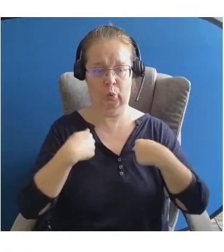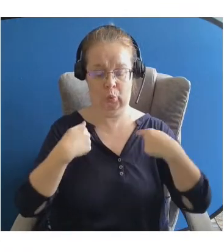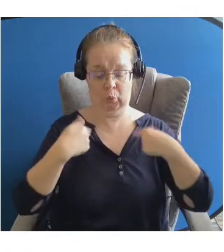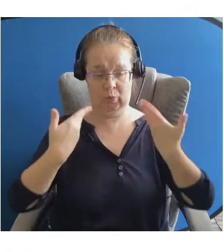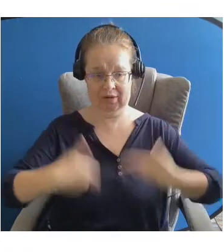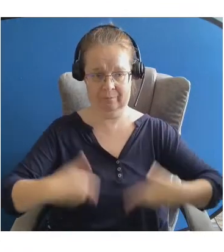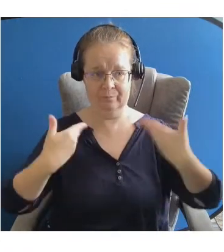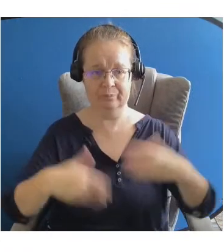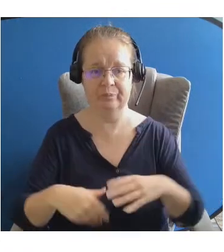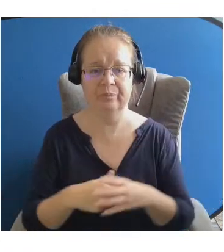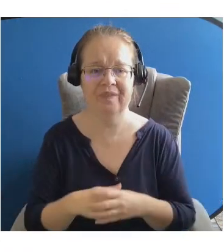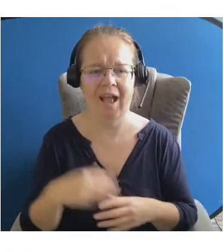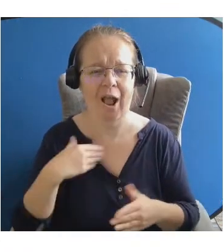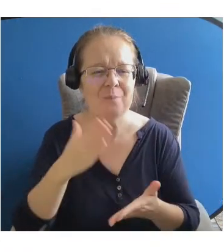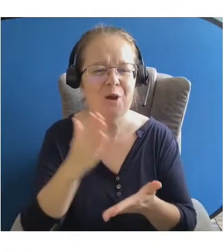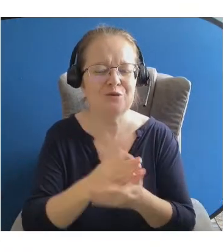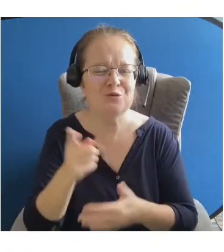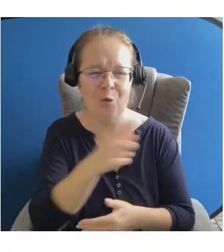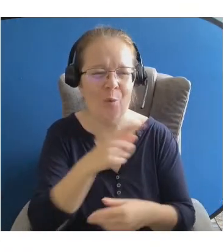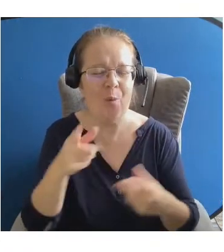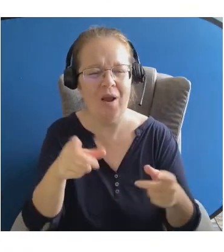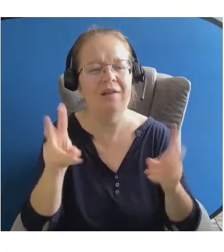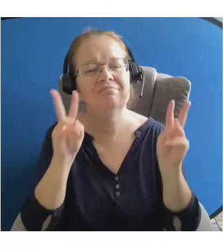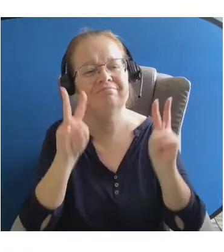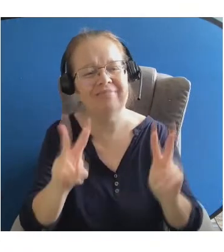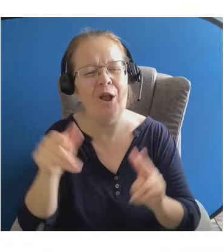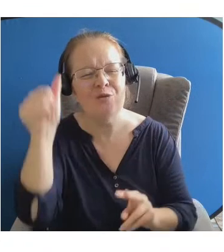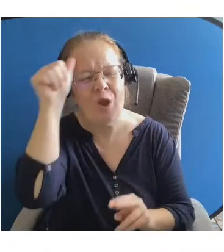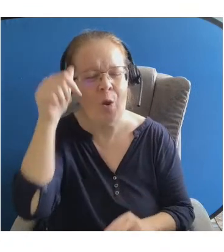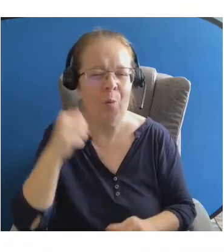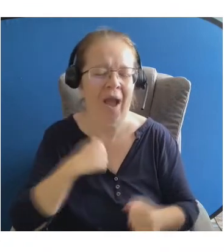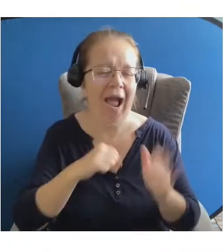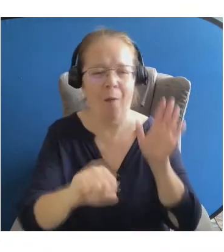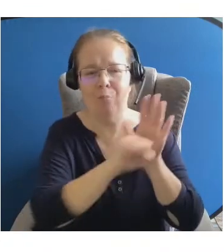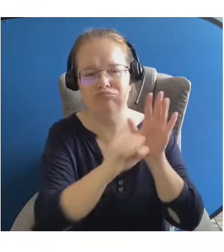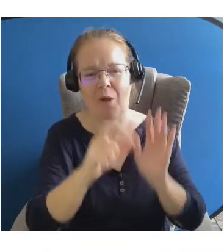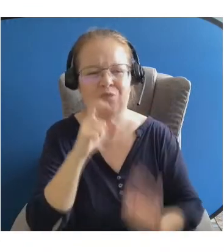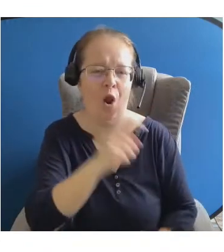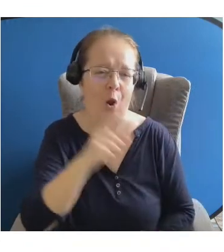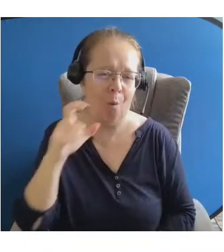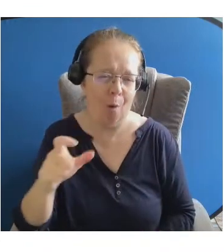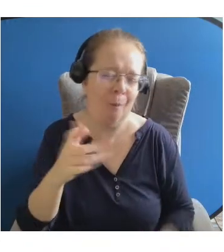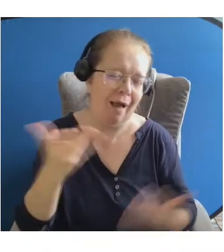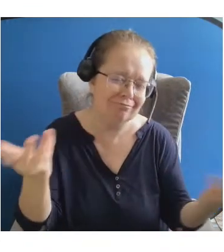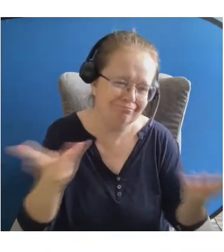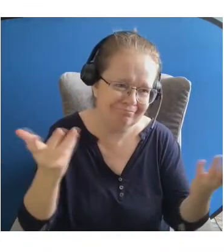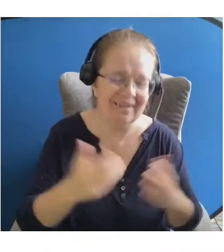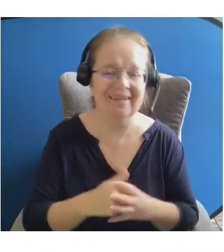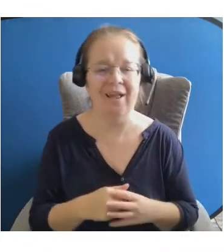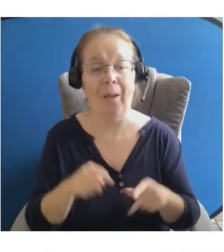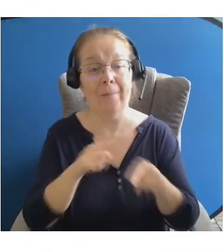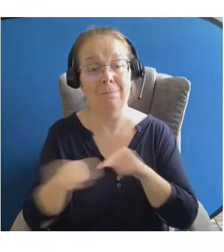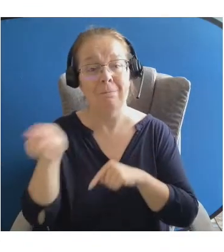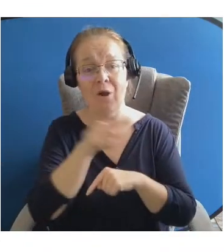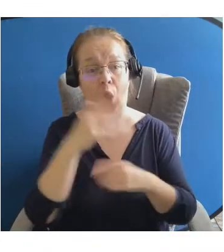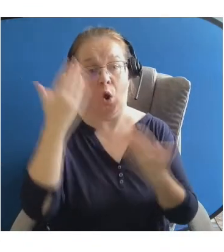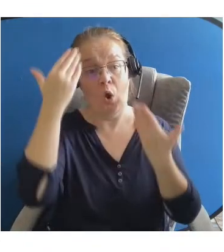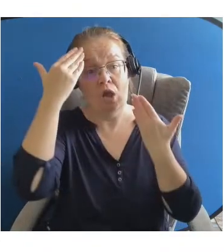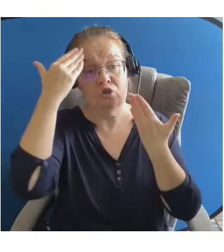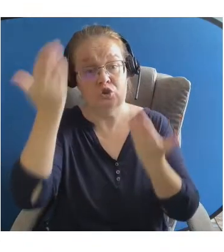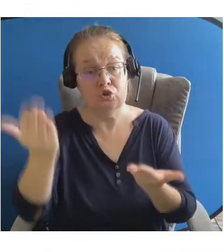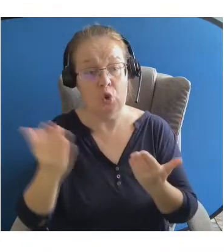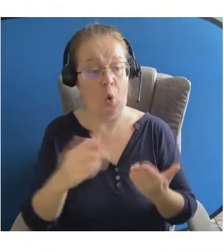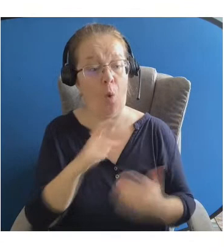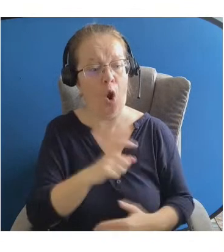I imagine everybody who's listening in today probably knows our brand, Coca-Cola, but most people don't know who we